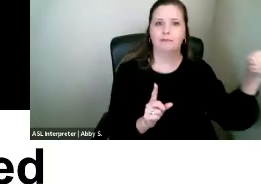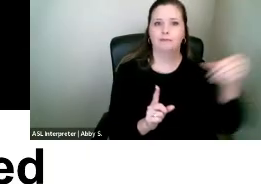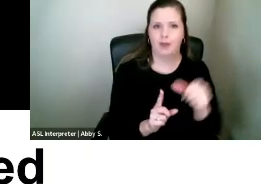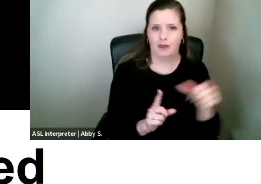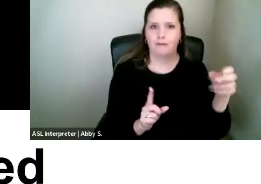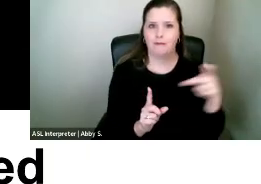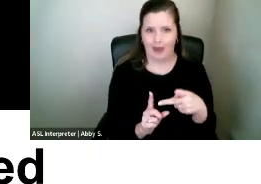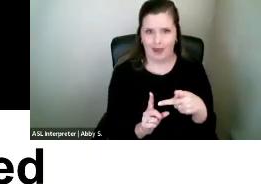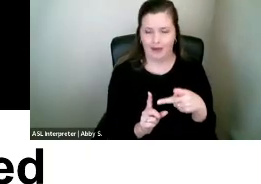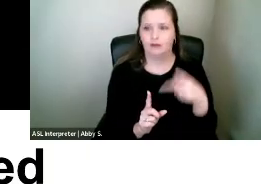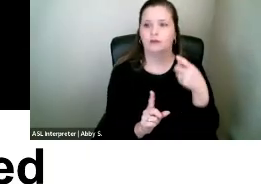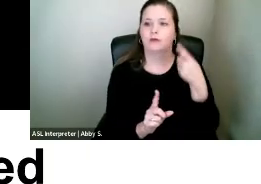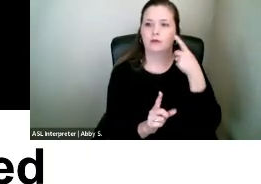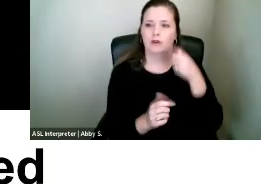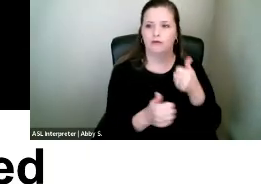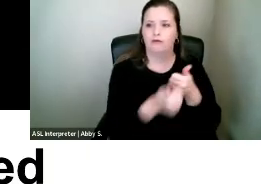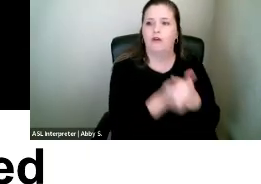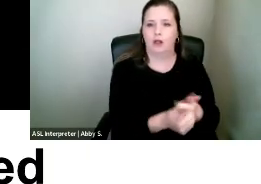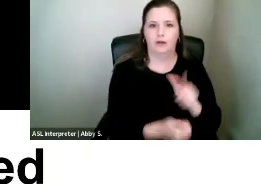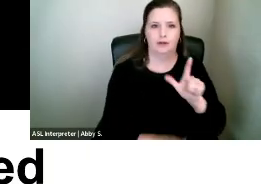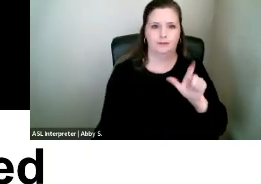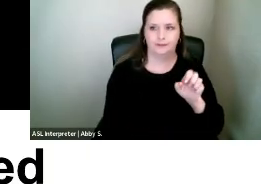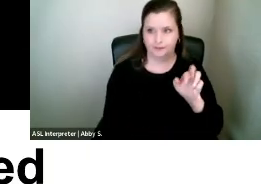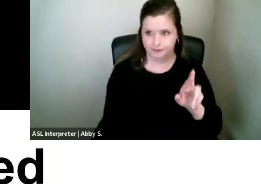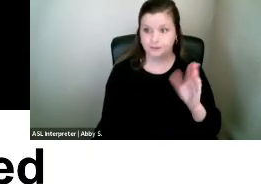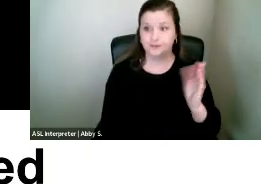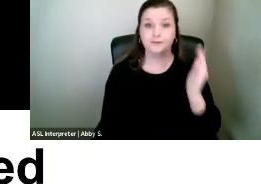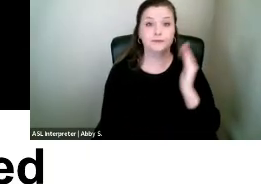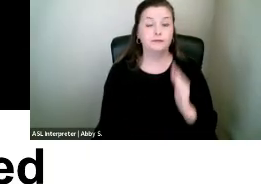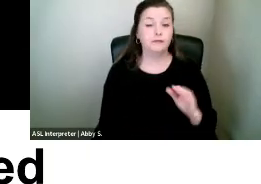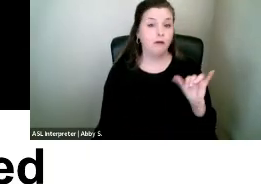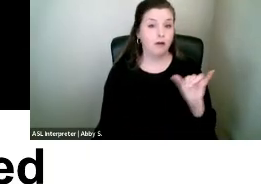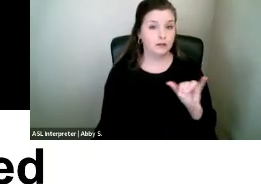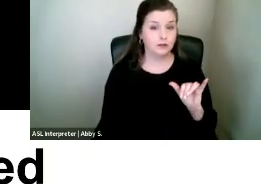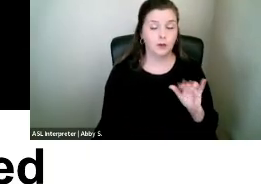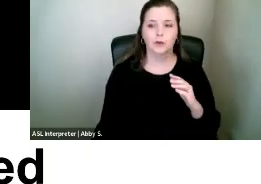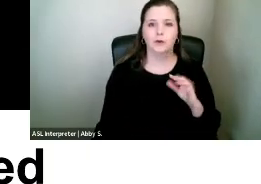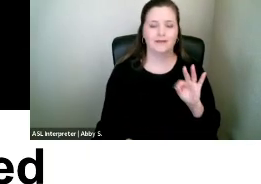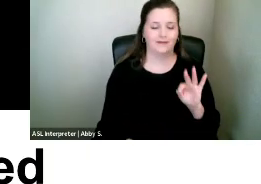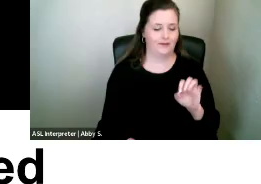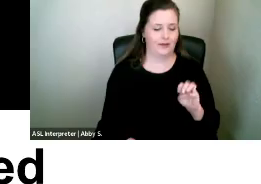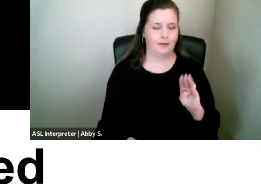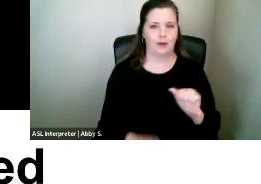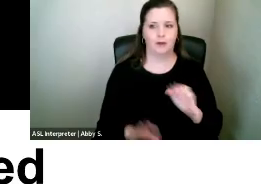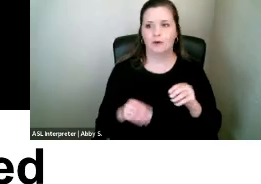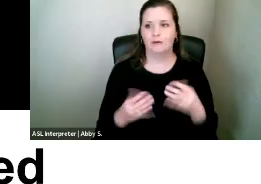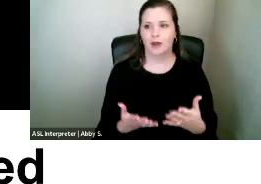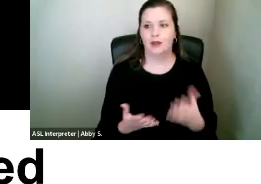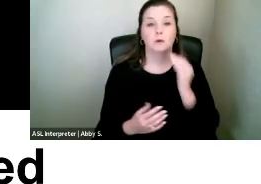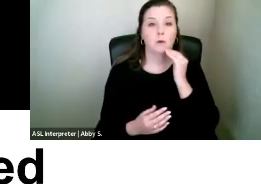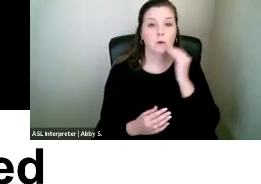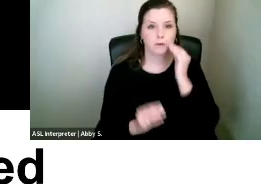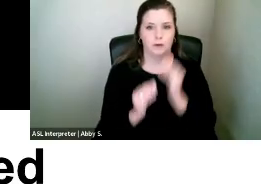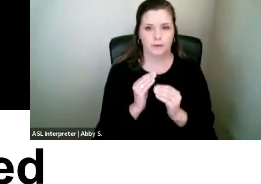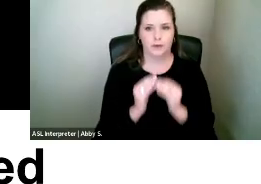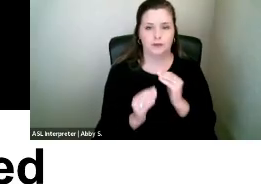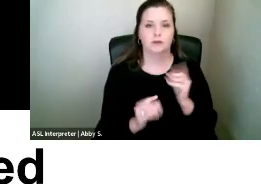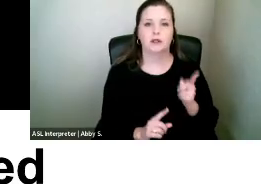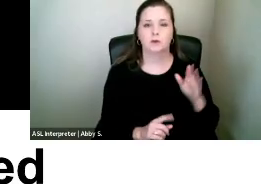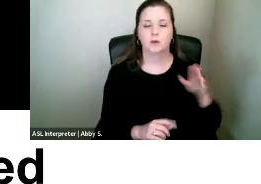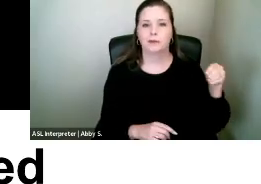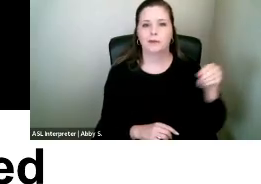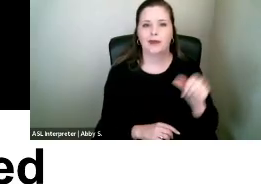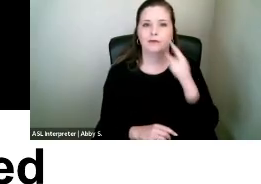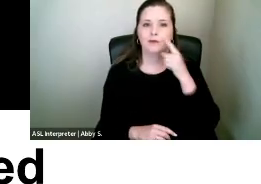FEMA also offers home repair assistance. So for home repair, this covers any financial